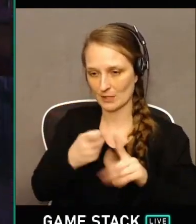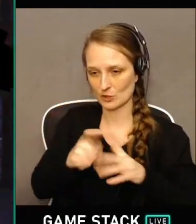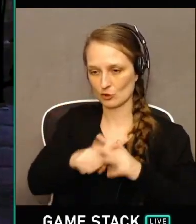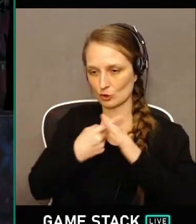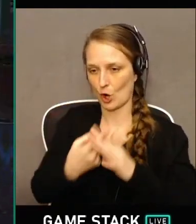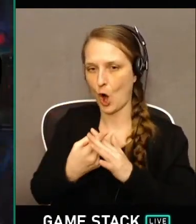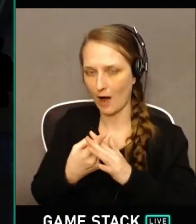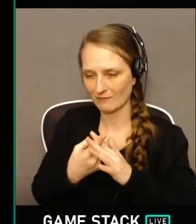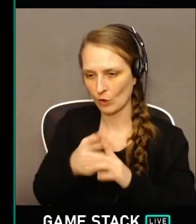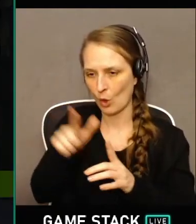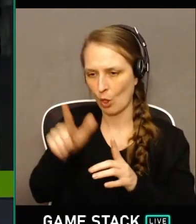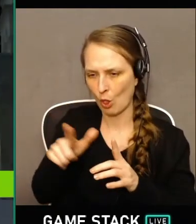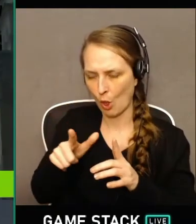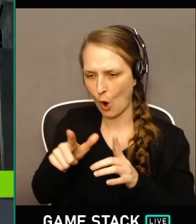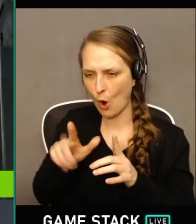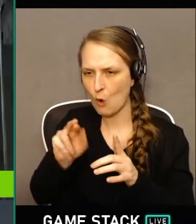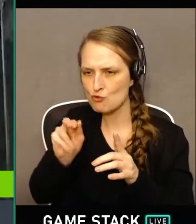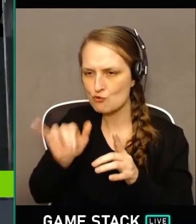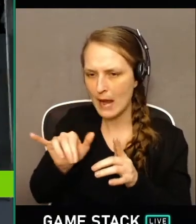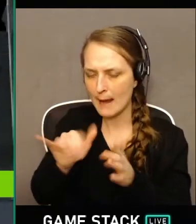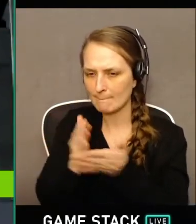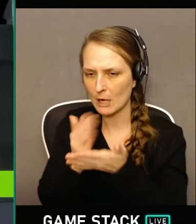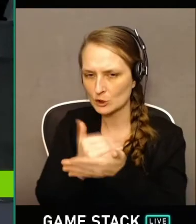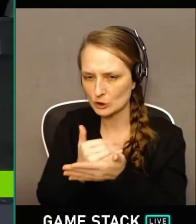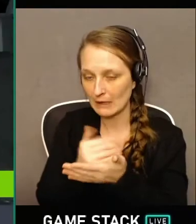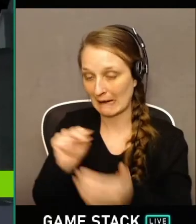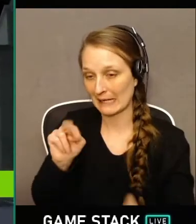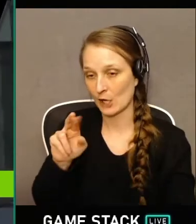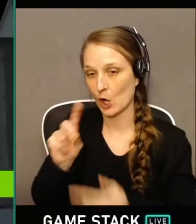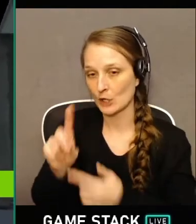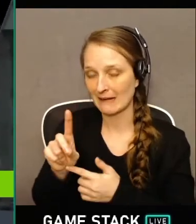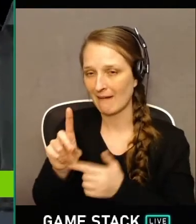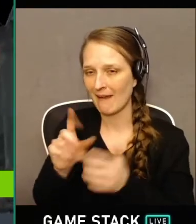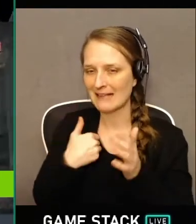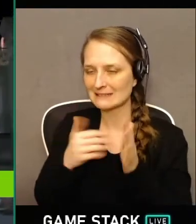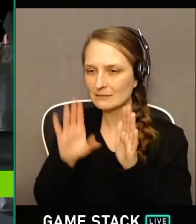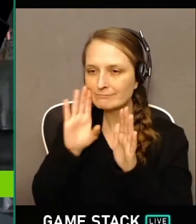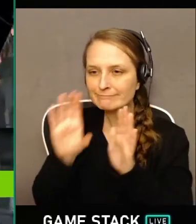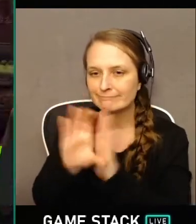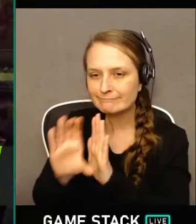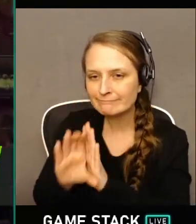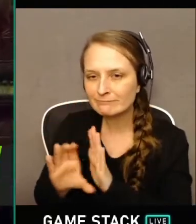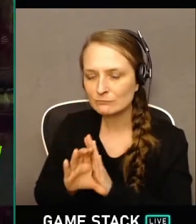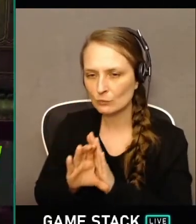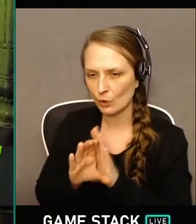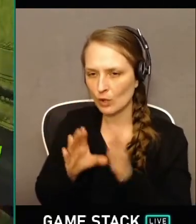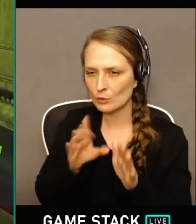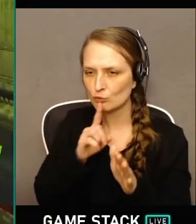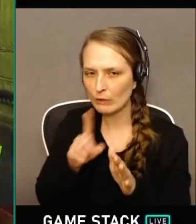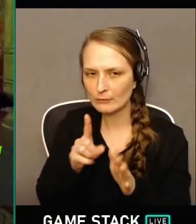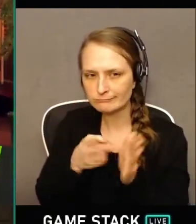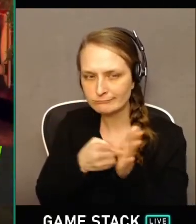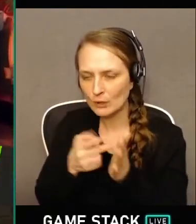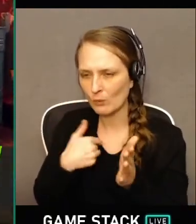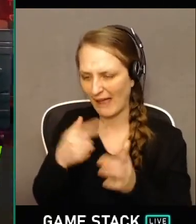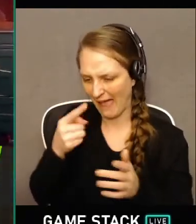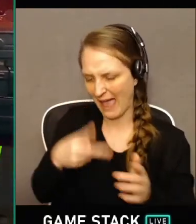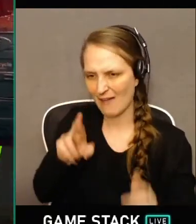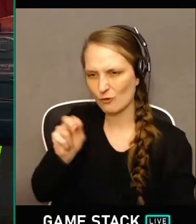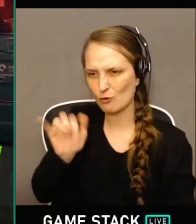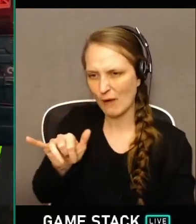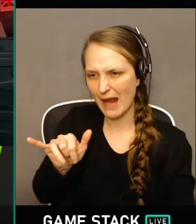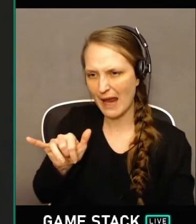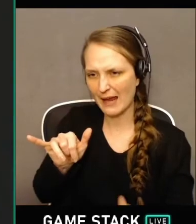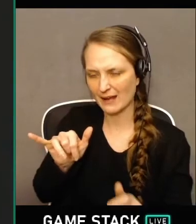ray budgets. Amazingly, NRD delivers images rivaling ground truth images with as little as a half a ray cast per pixel.